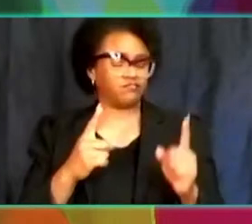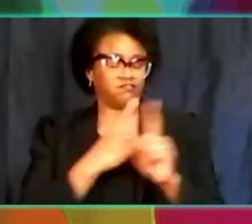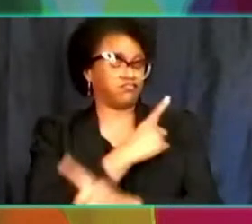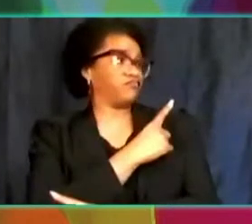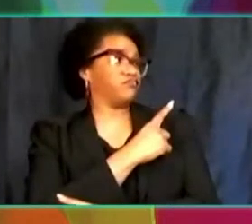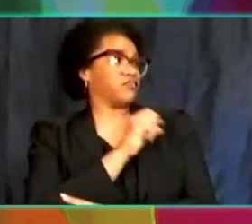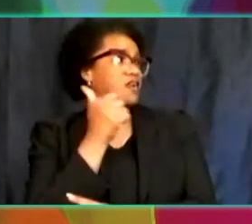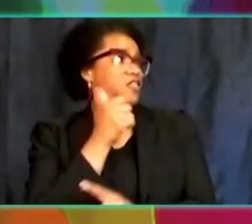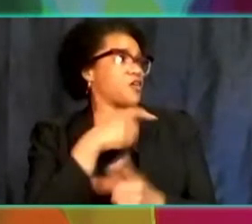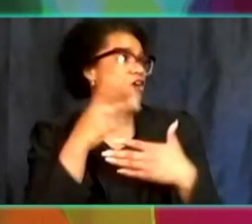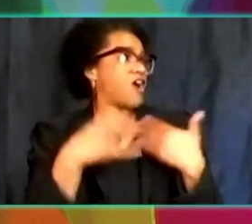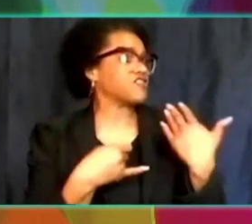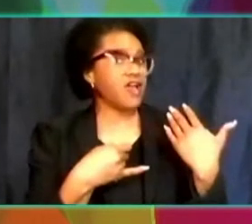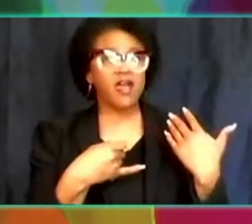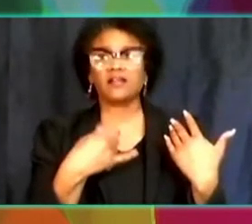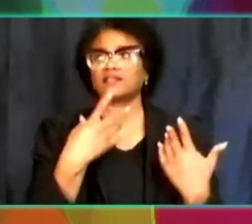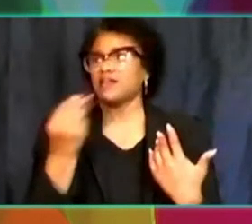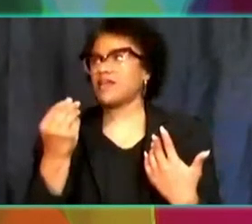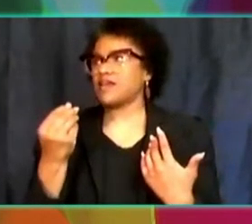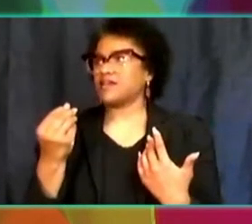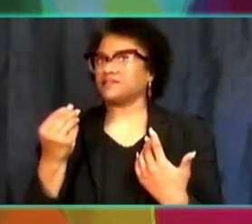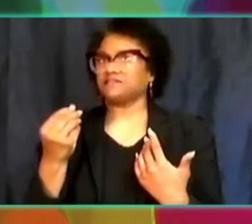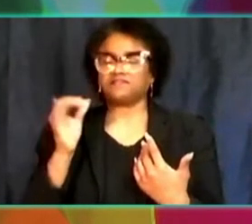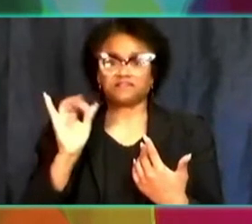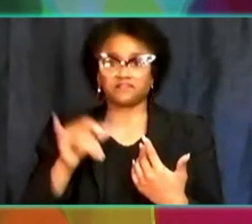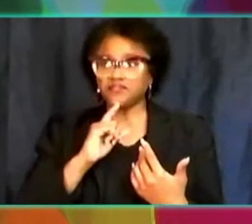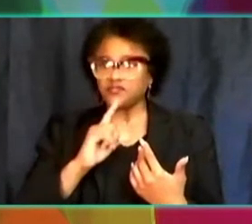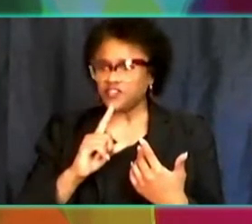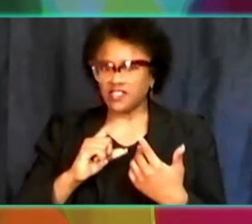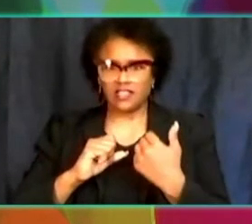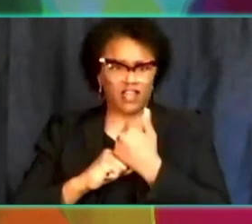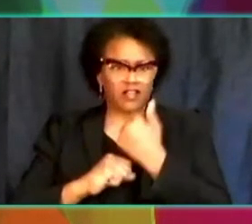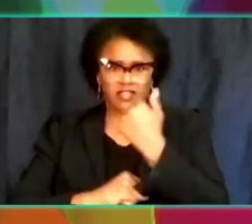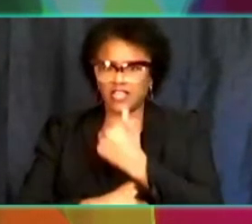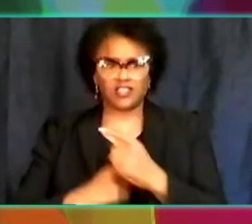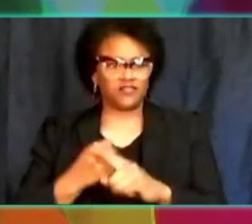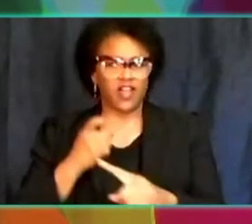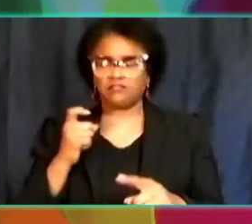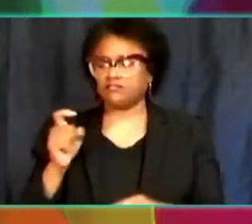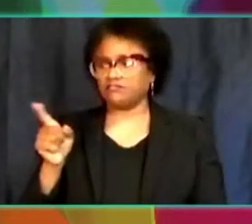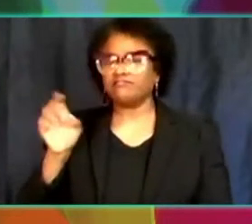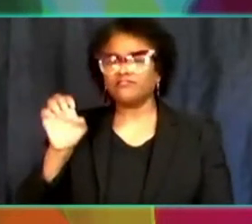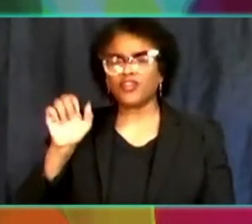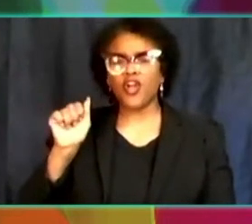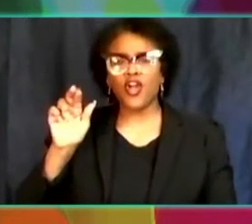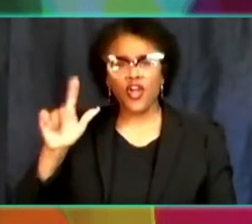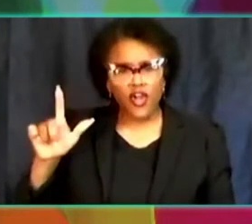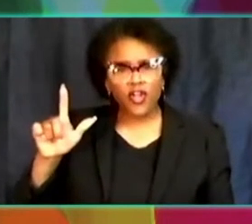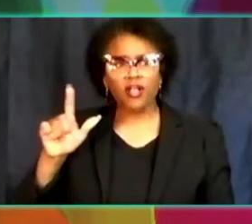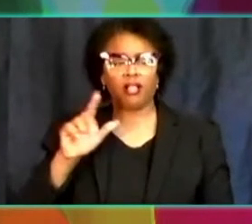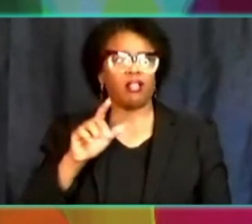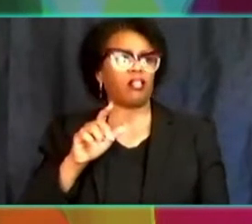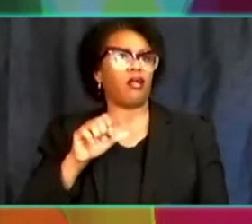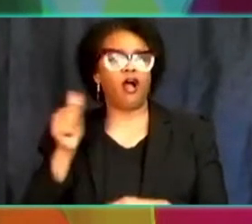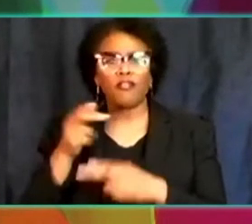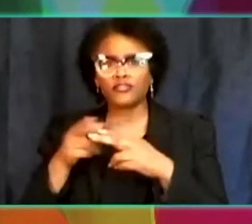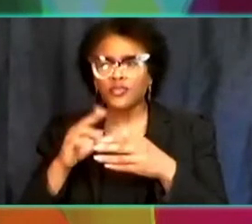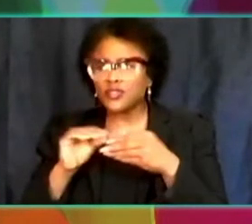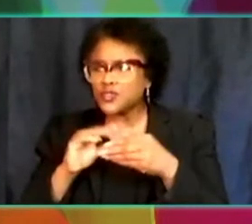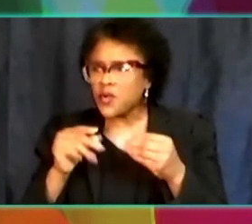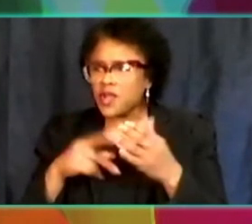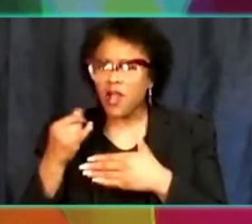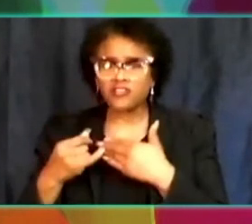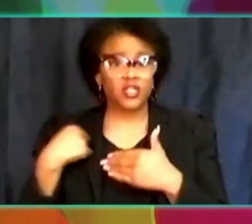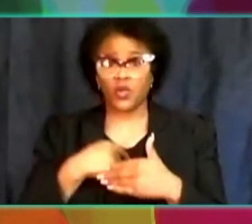project. We worked with Earl on a lot of our short stories and a lot of other projects we were at a Long